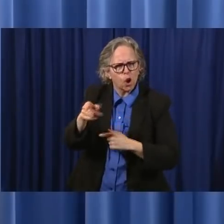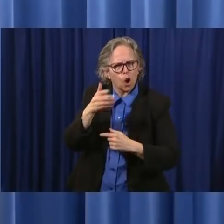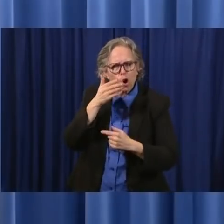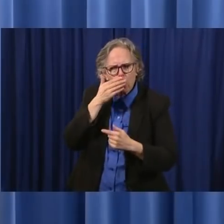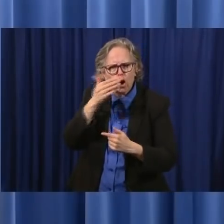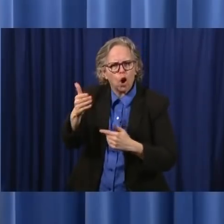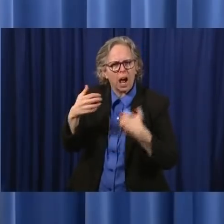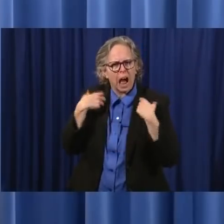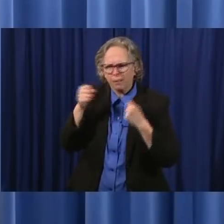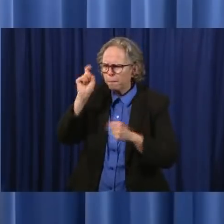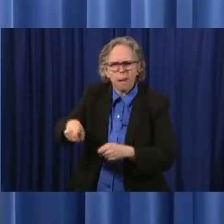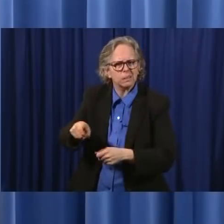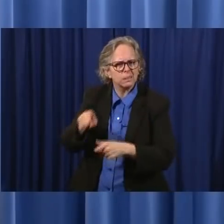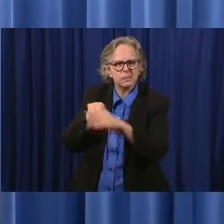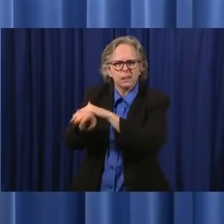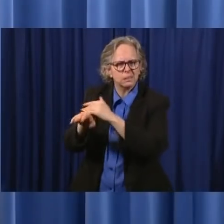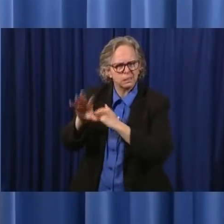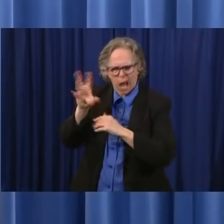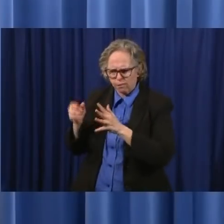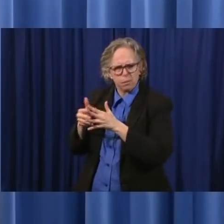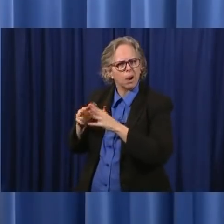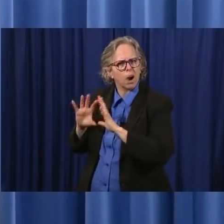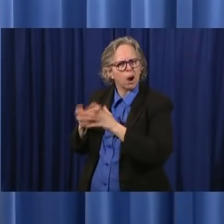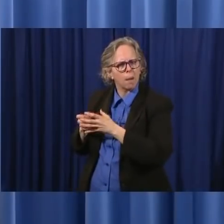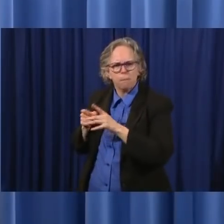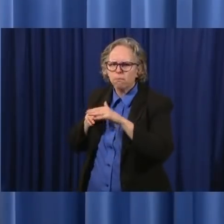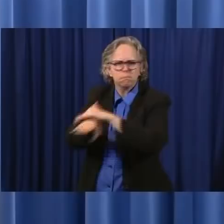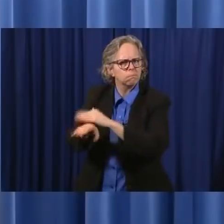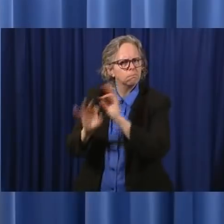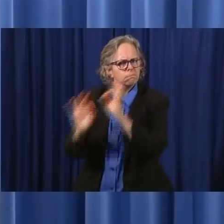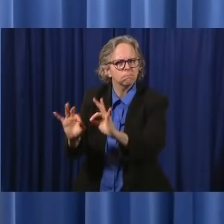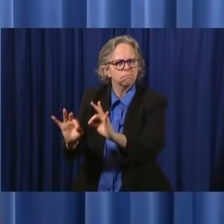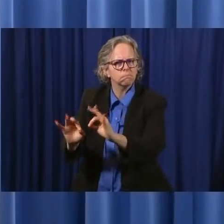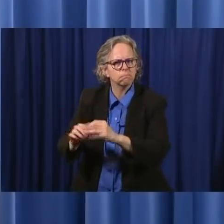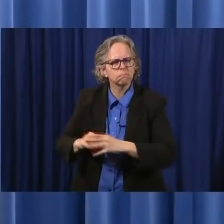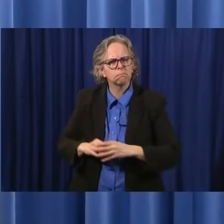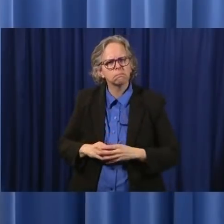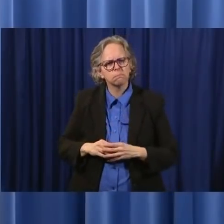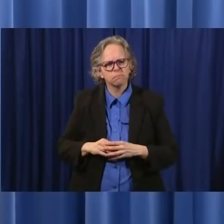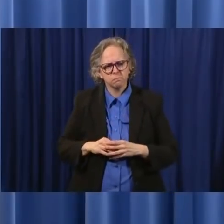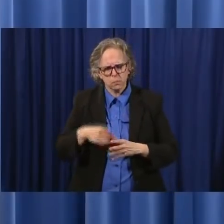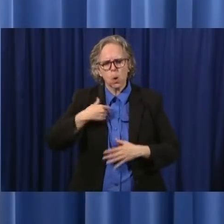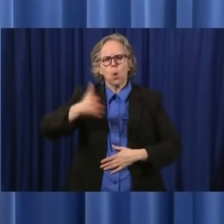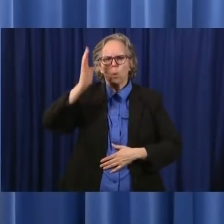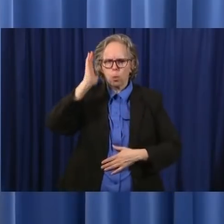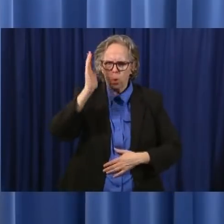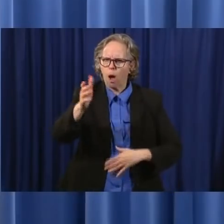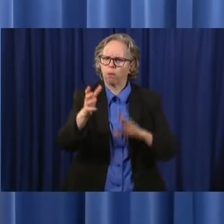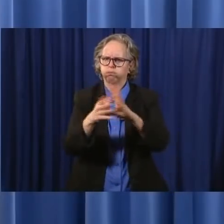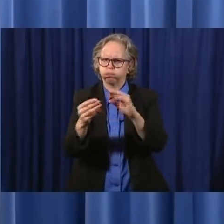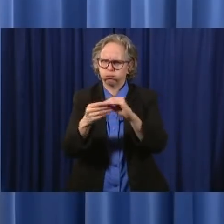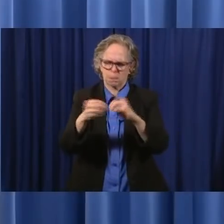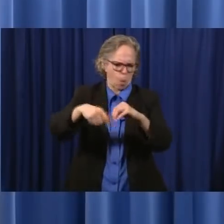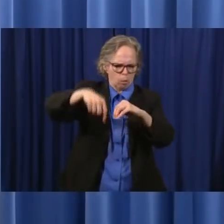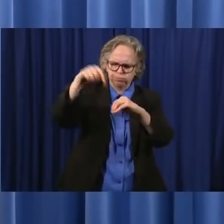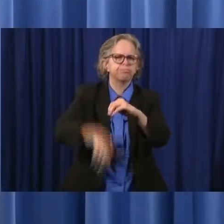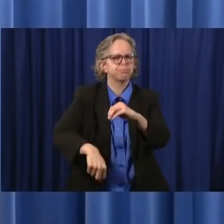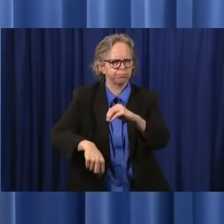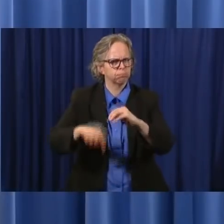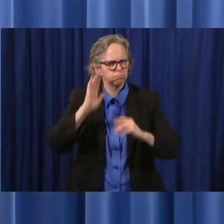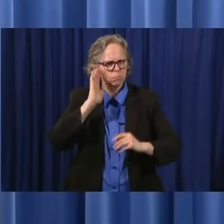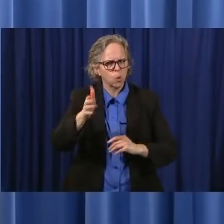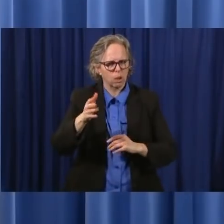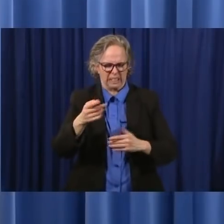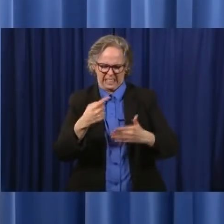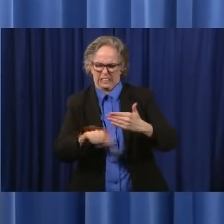So this is something that I will be talking about in much more detail next